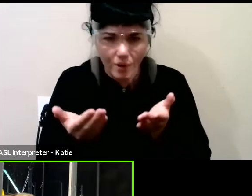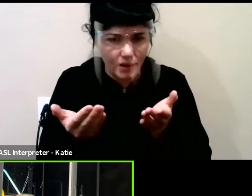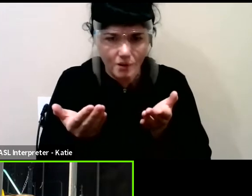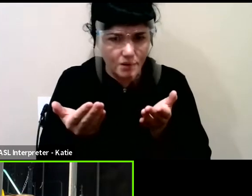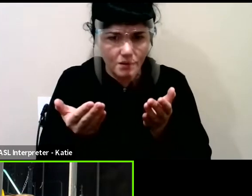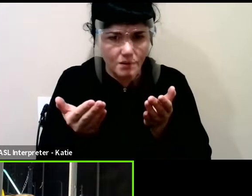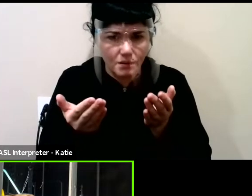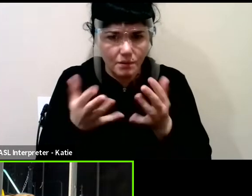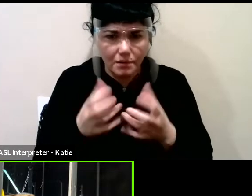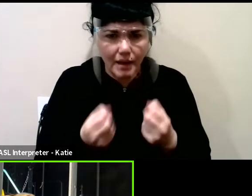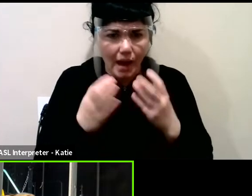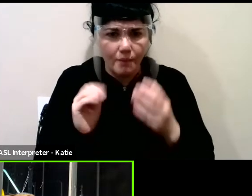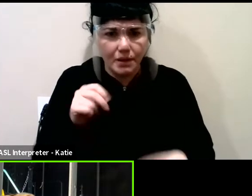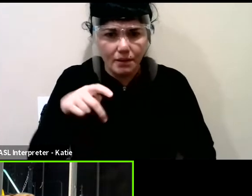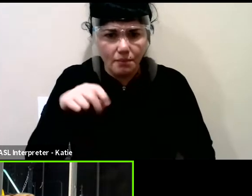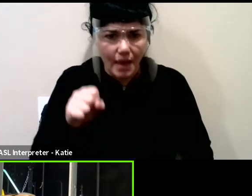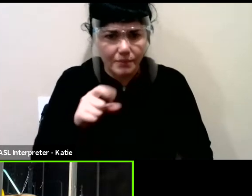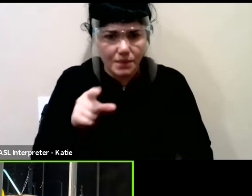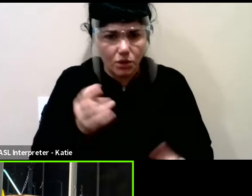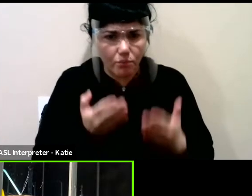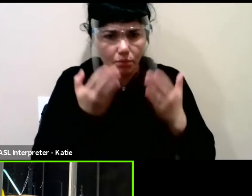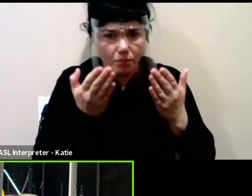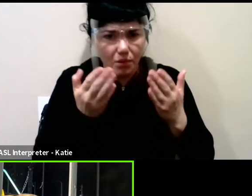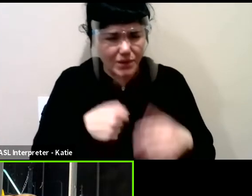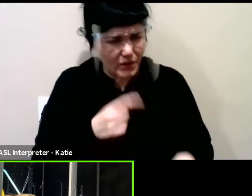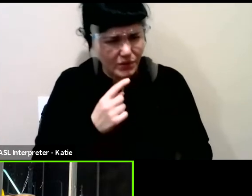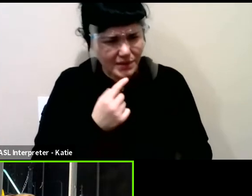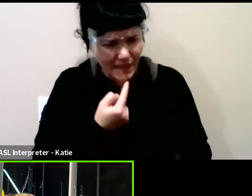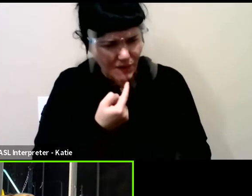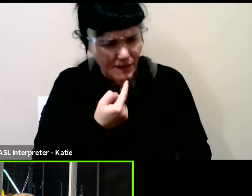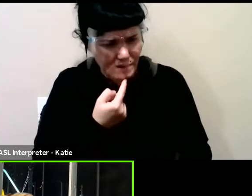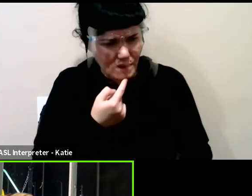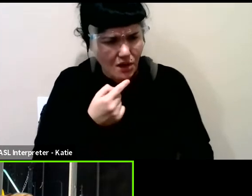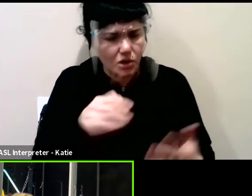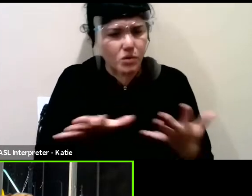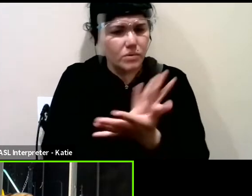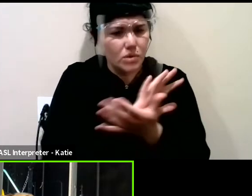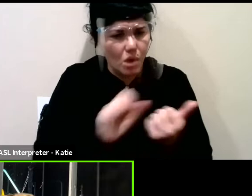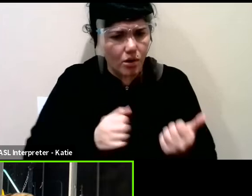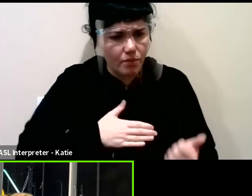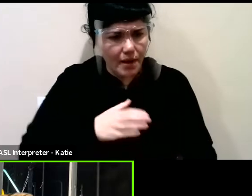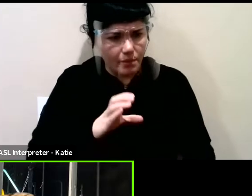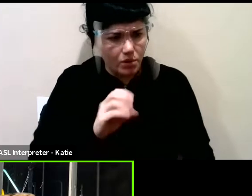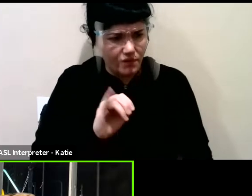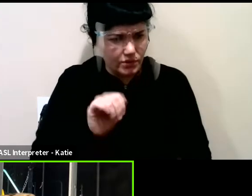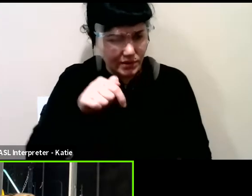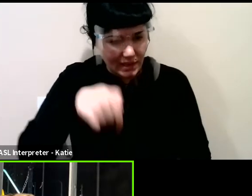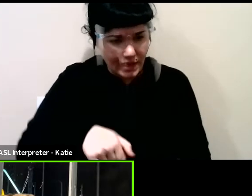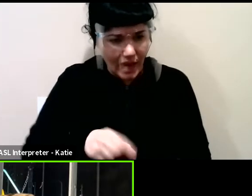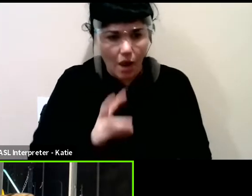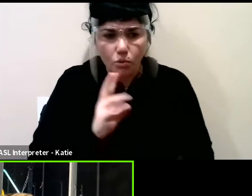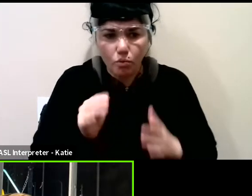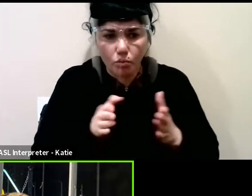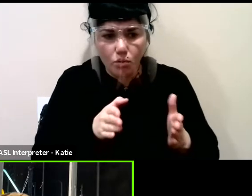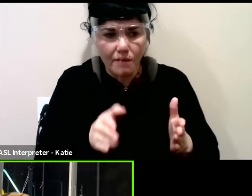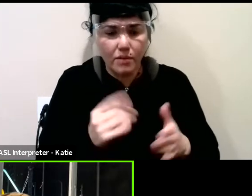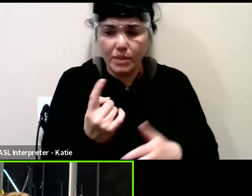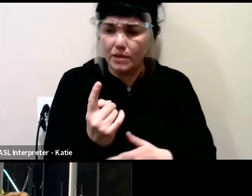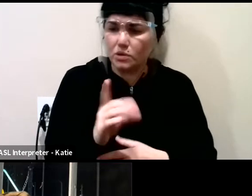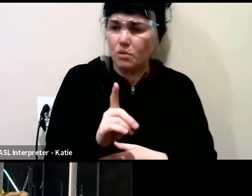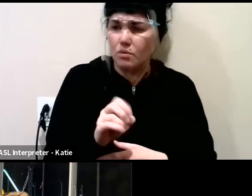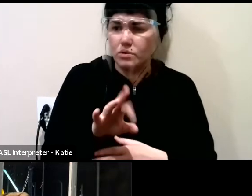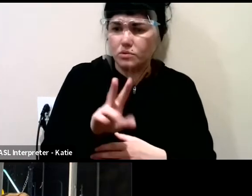how many maps you propose i mean are you serious so you've slaughtered my community of interest in downriver and you there's only one draft as far as congress is